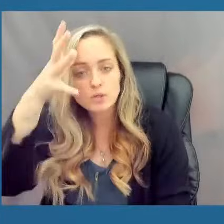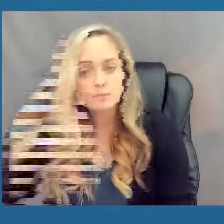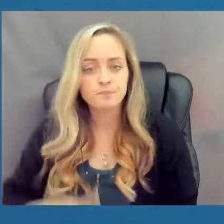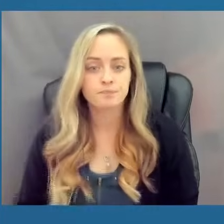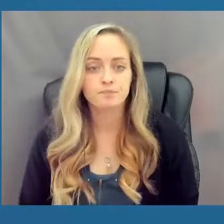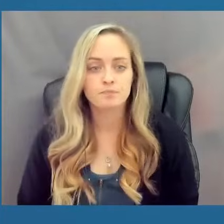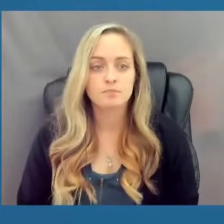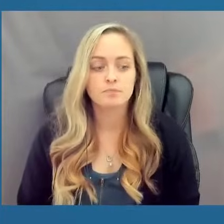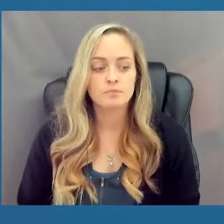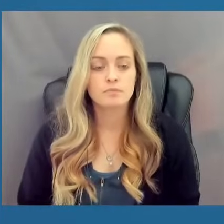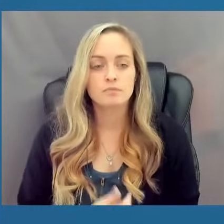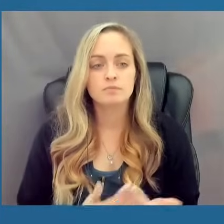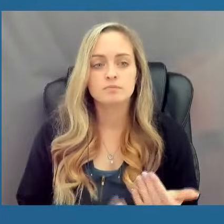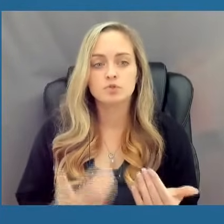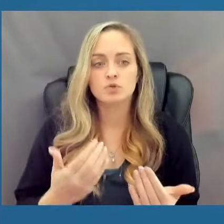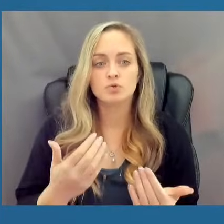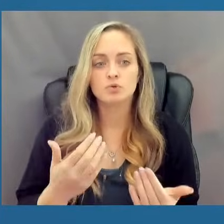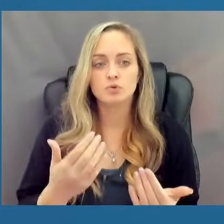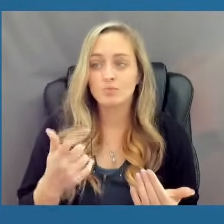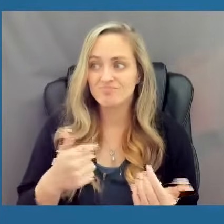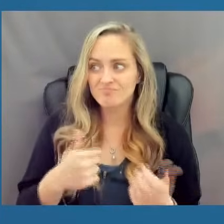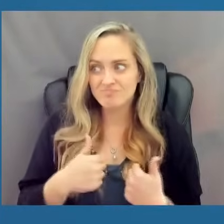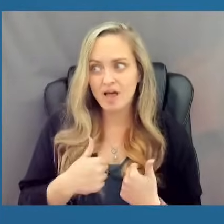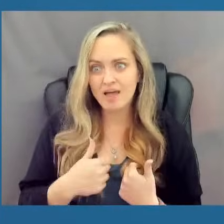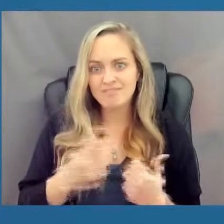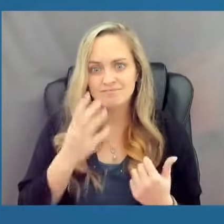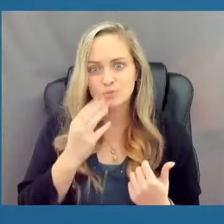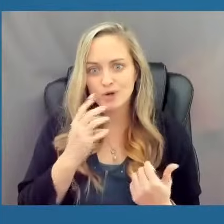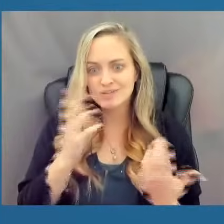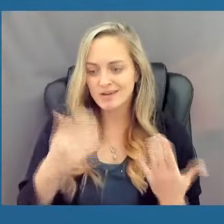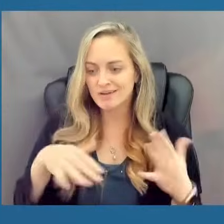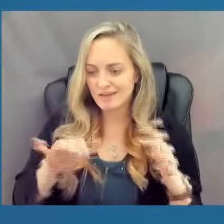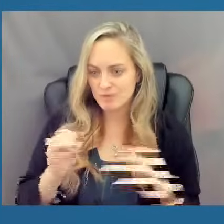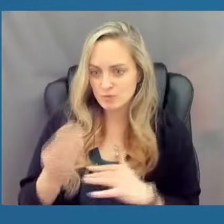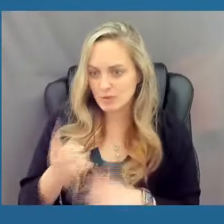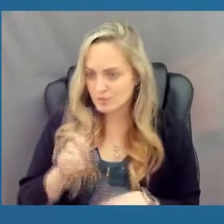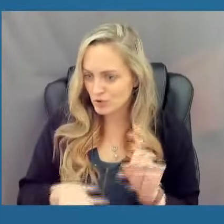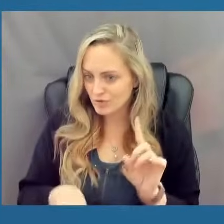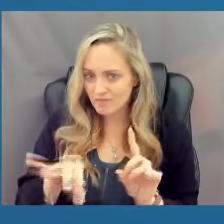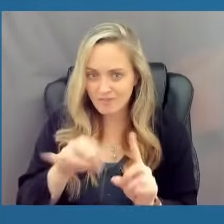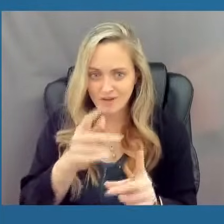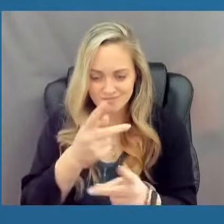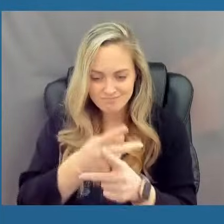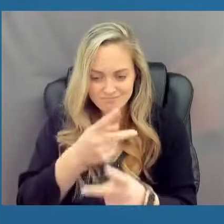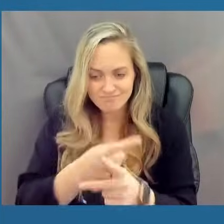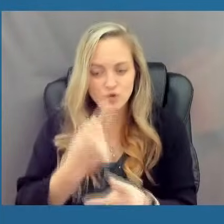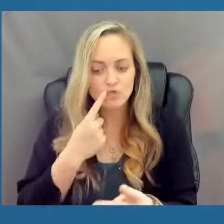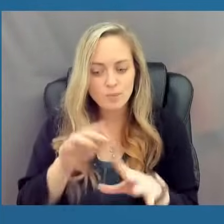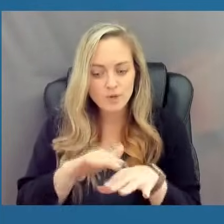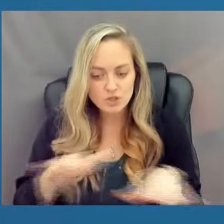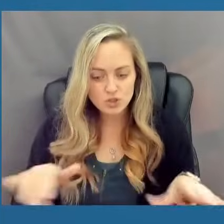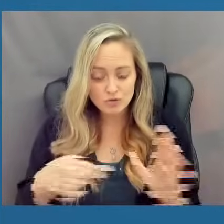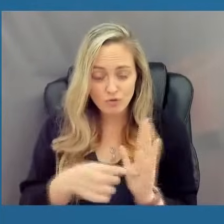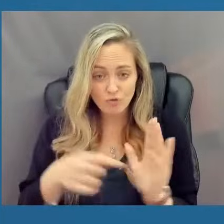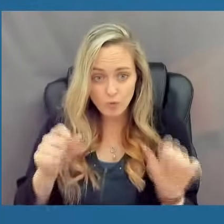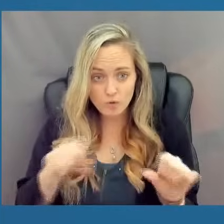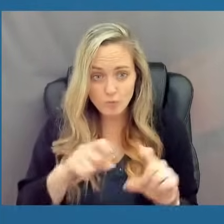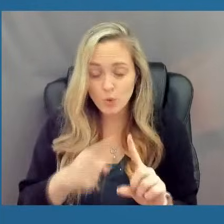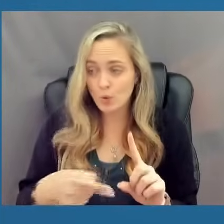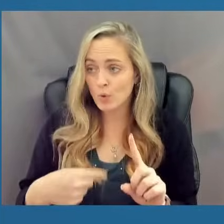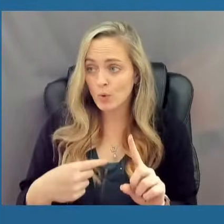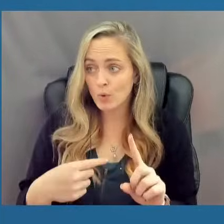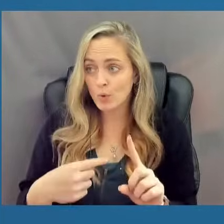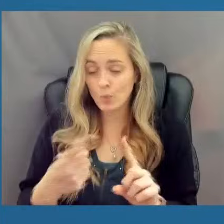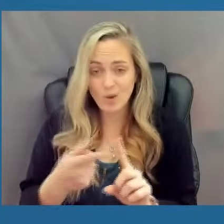this personally because I've had to give up a career that I loved because I could not find child care that was affordable when my babies were starting out,